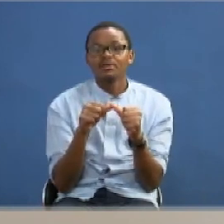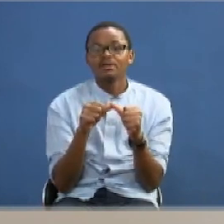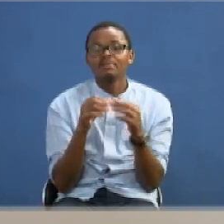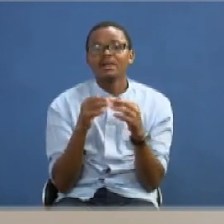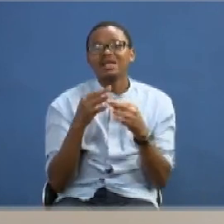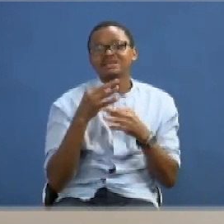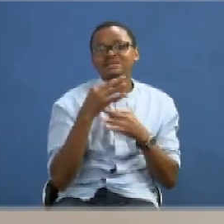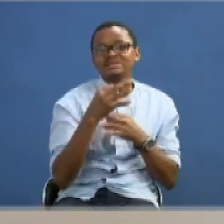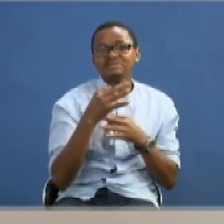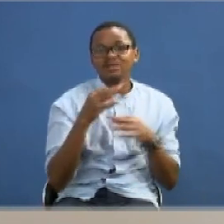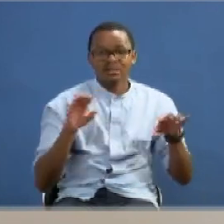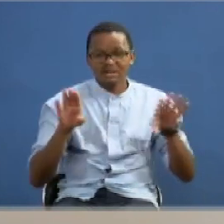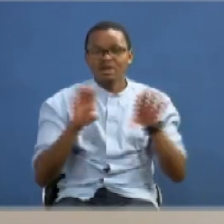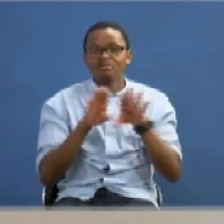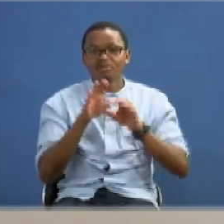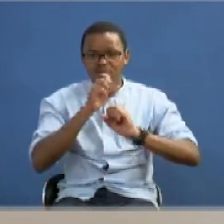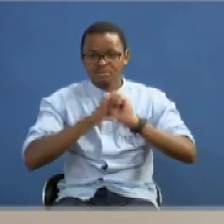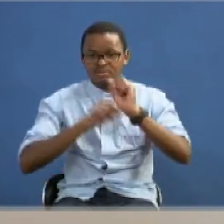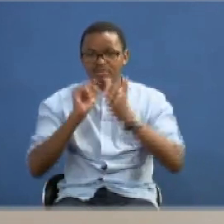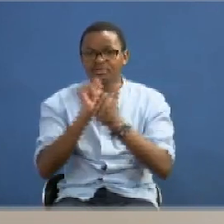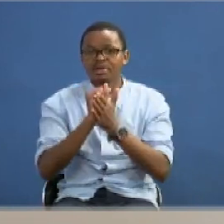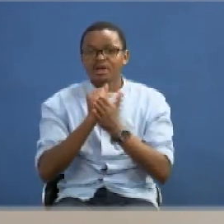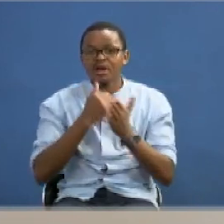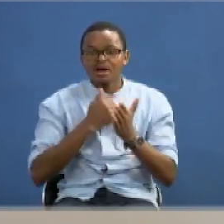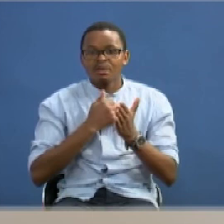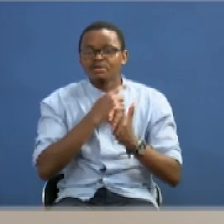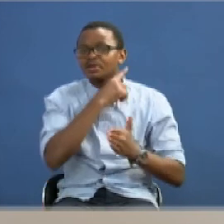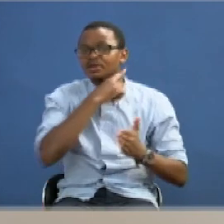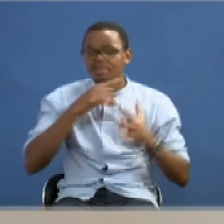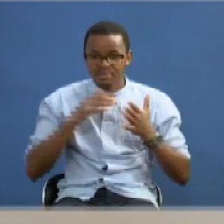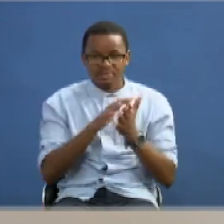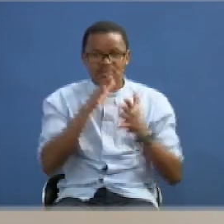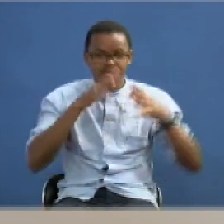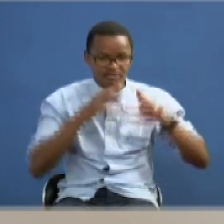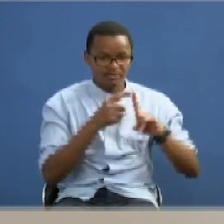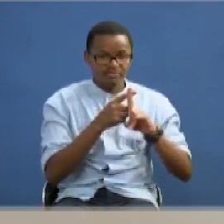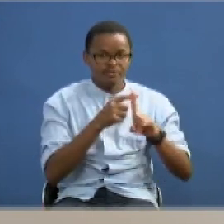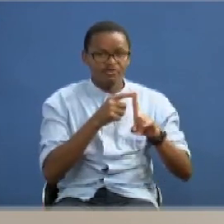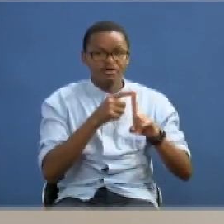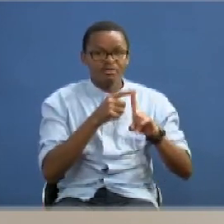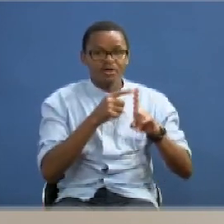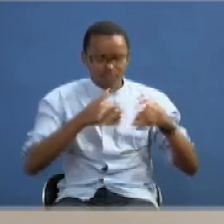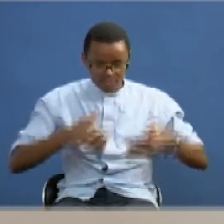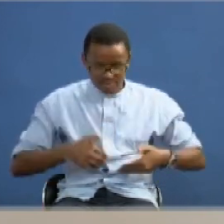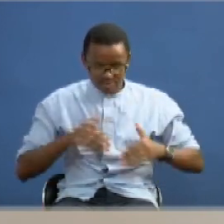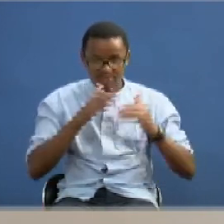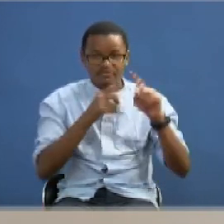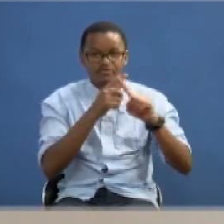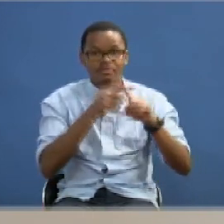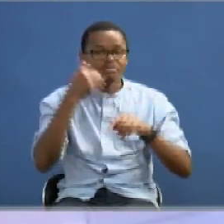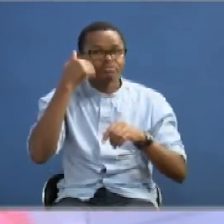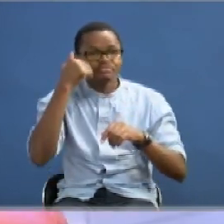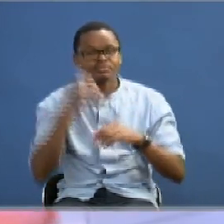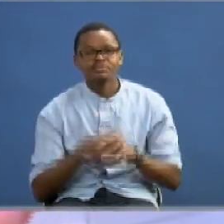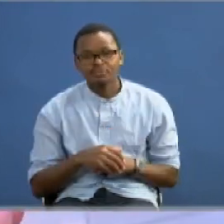extreme lockdown measures, that you don't kill more people from starvation than from the disease. All